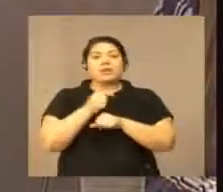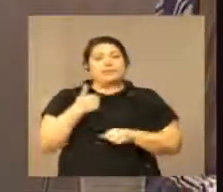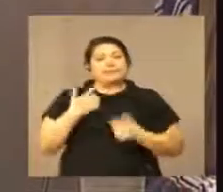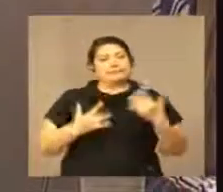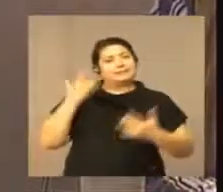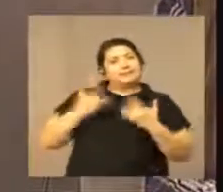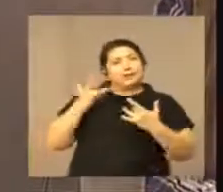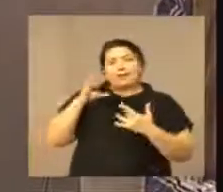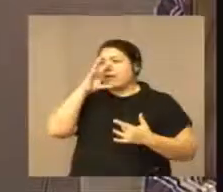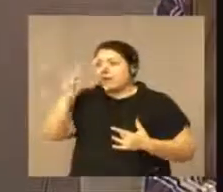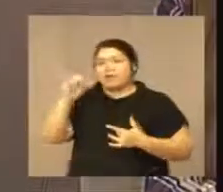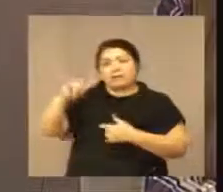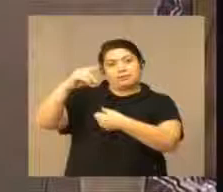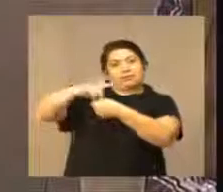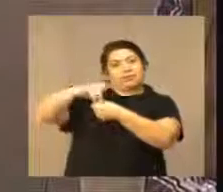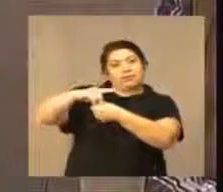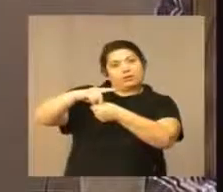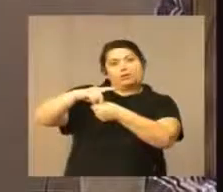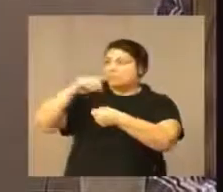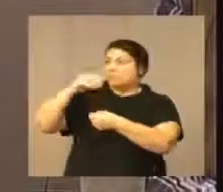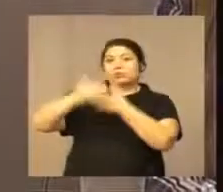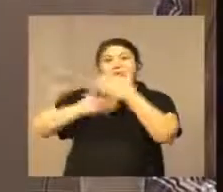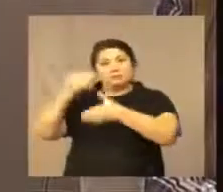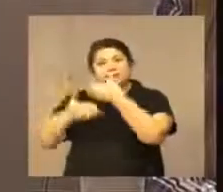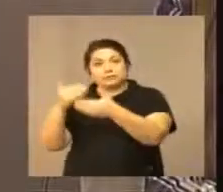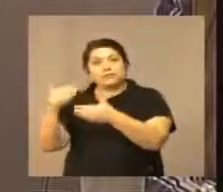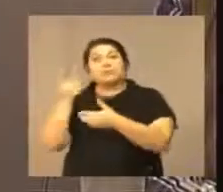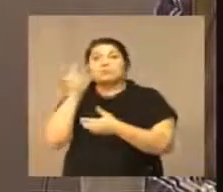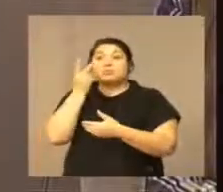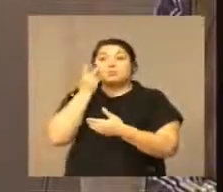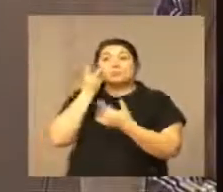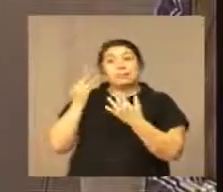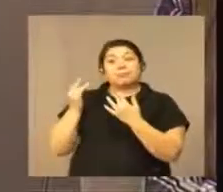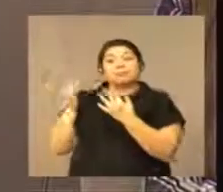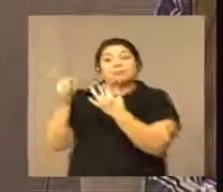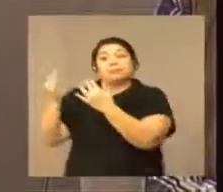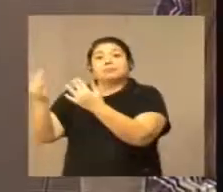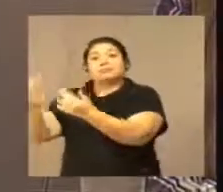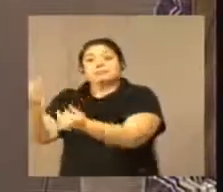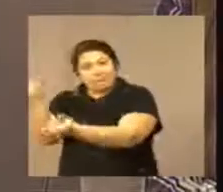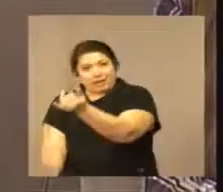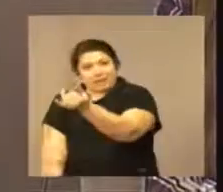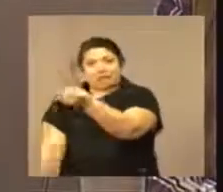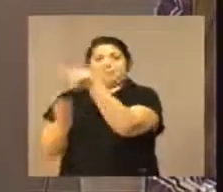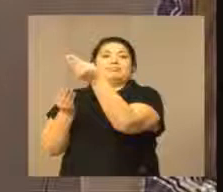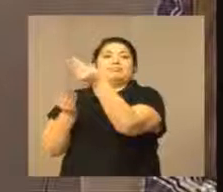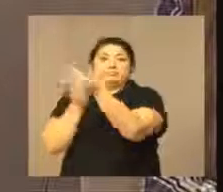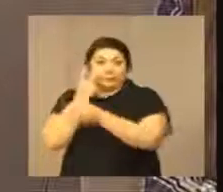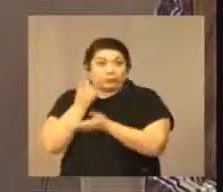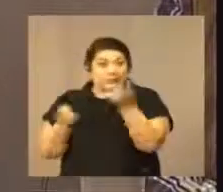democratic process in terms of, you know, we will see what happens. Thank you.